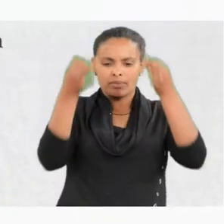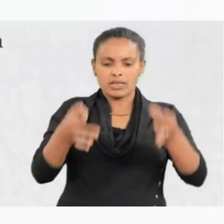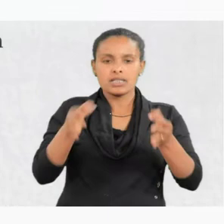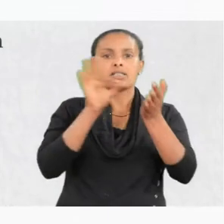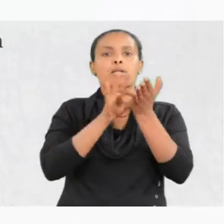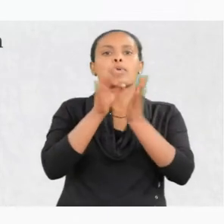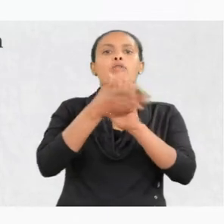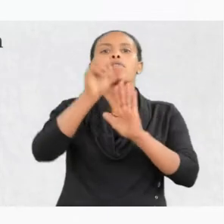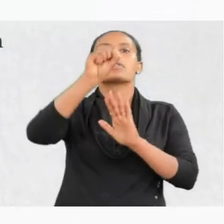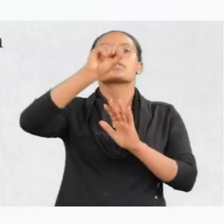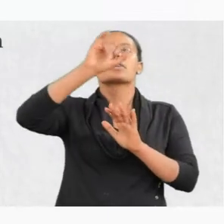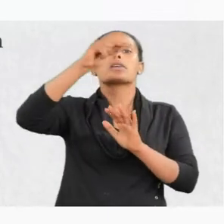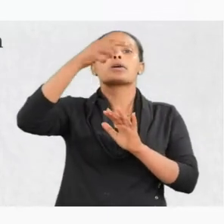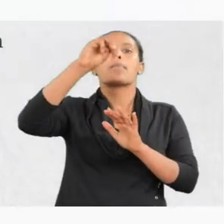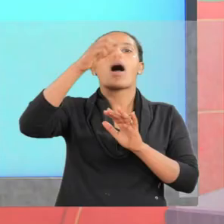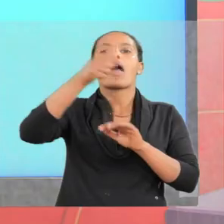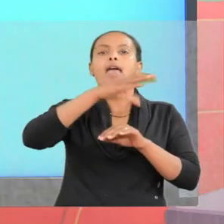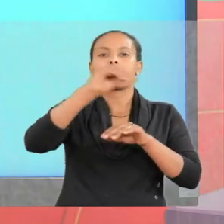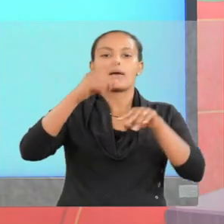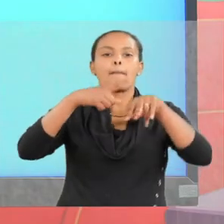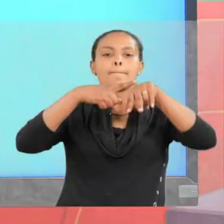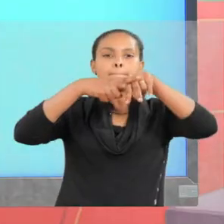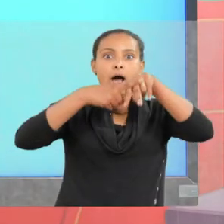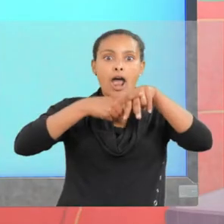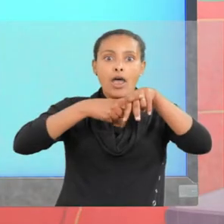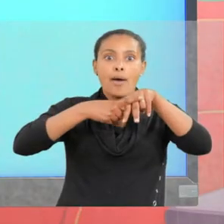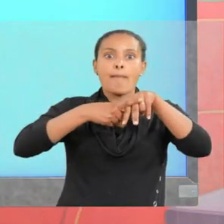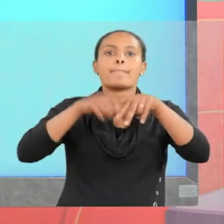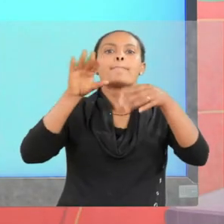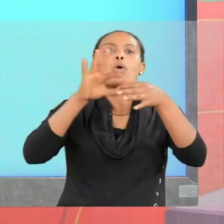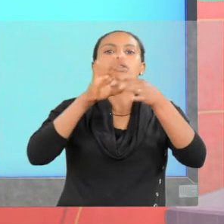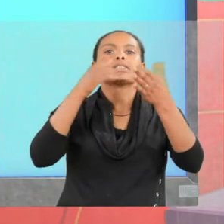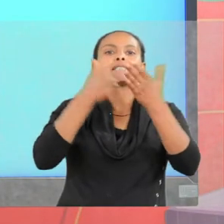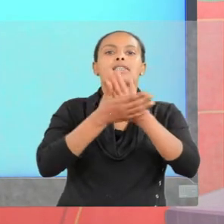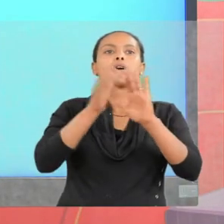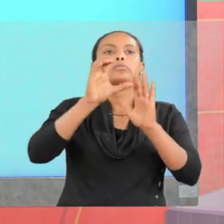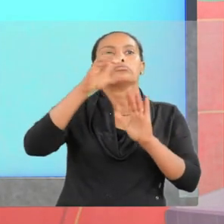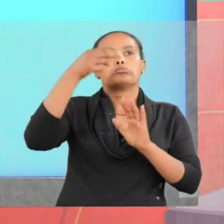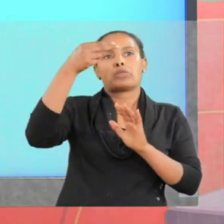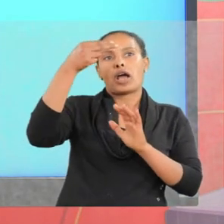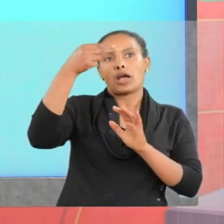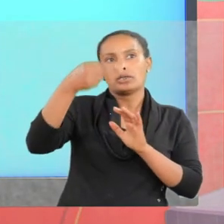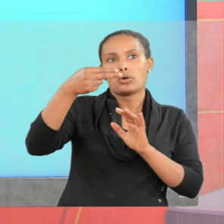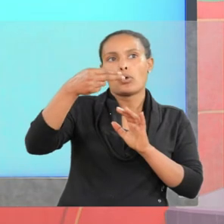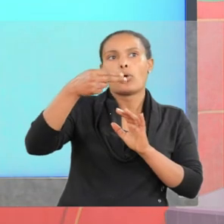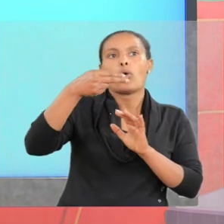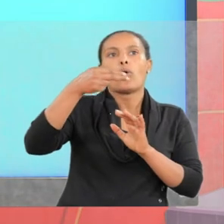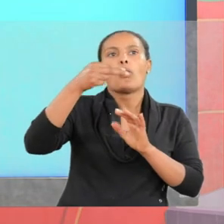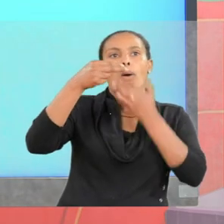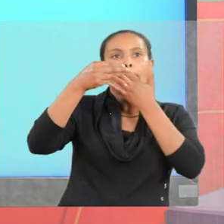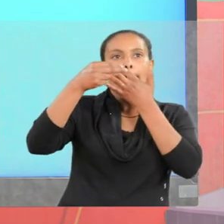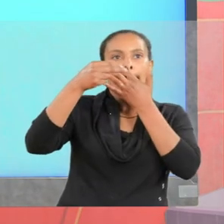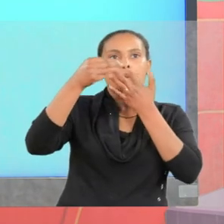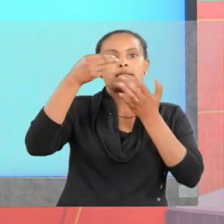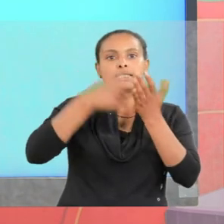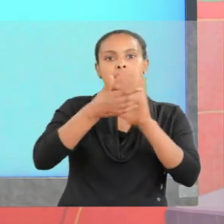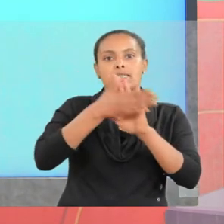number of sigma and pi bonds in this hydrocarbon. First, draw the structure of this